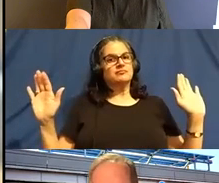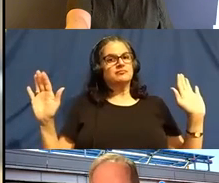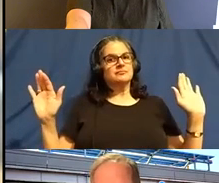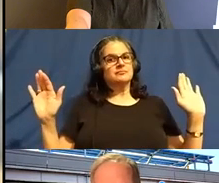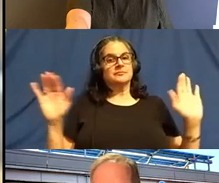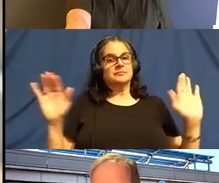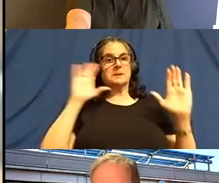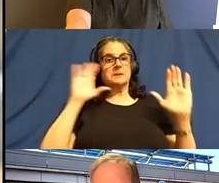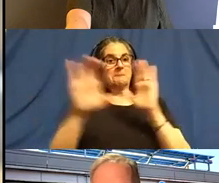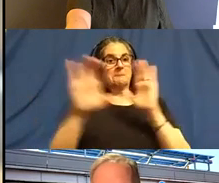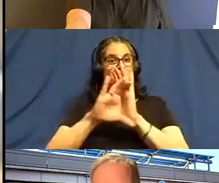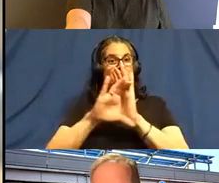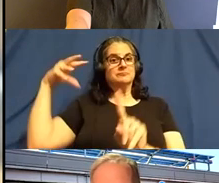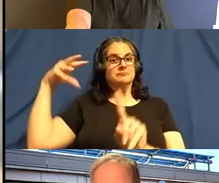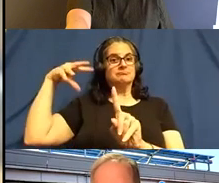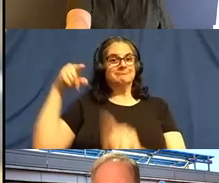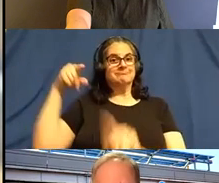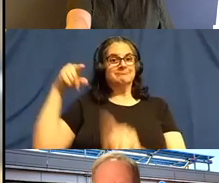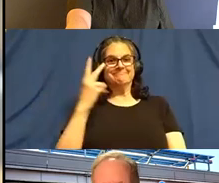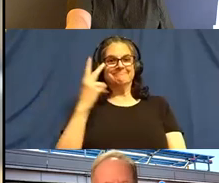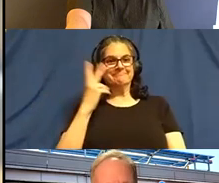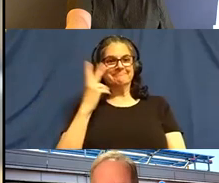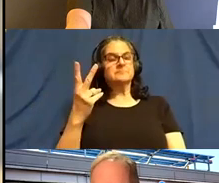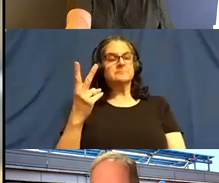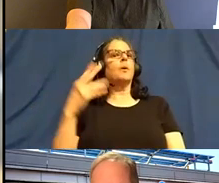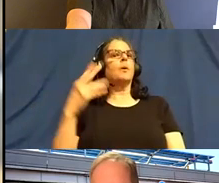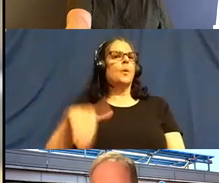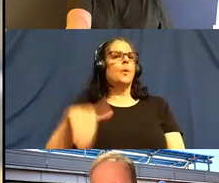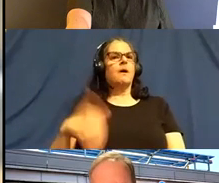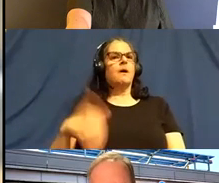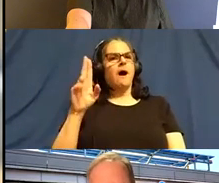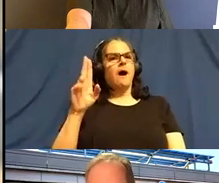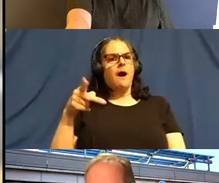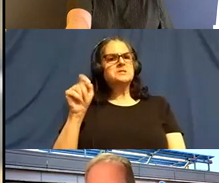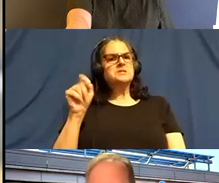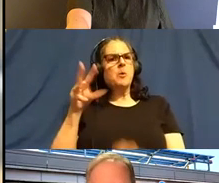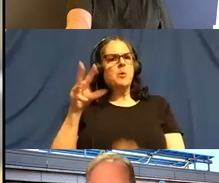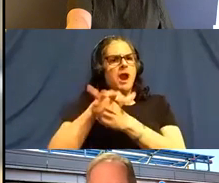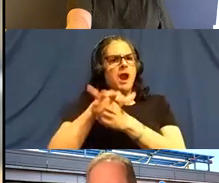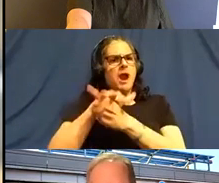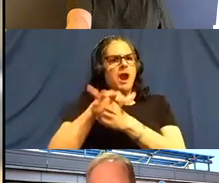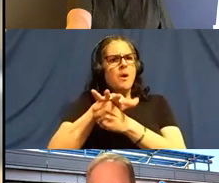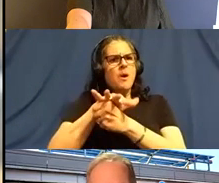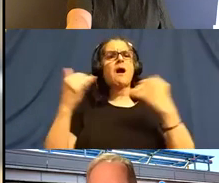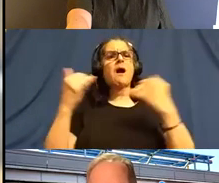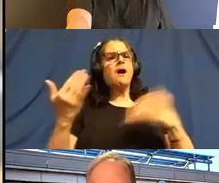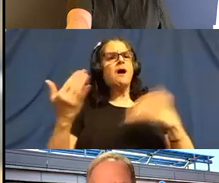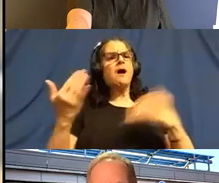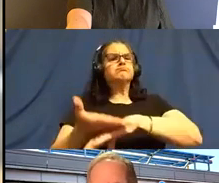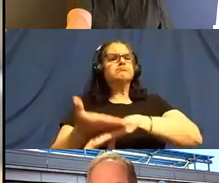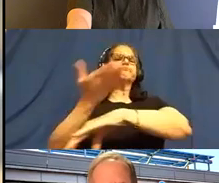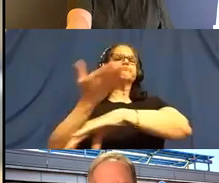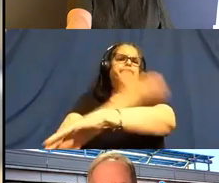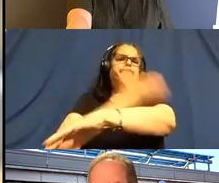forth to the Uptown community was transformational. The impact